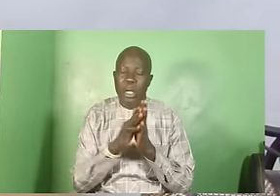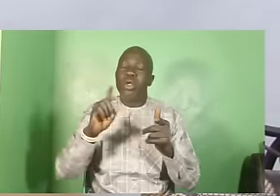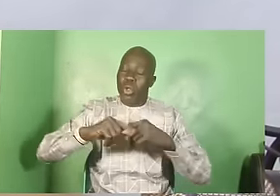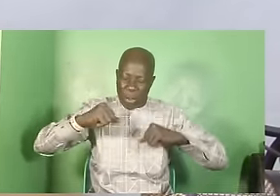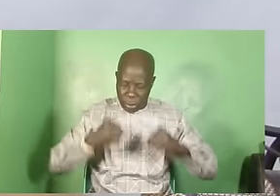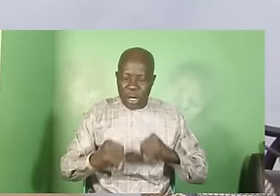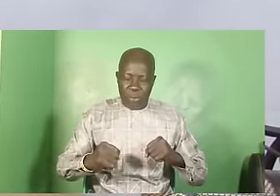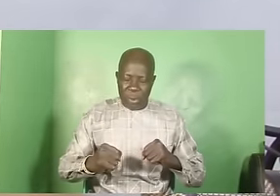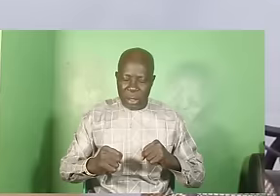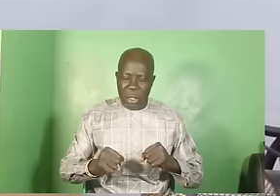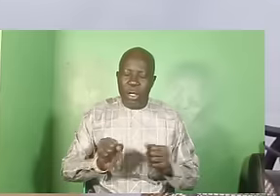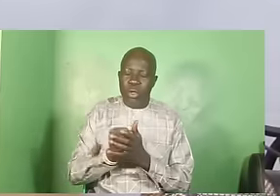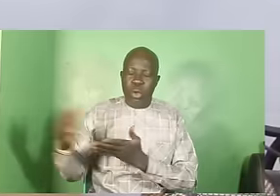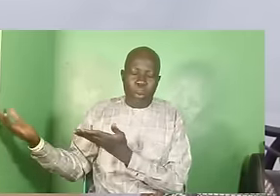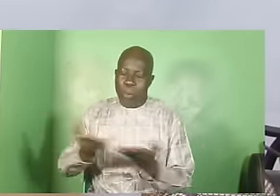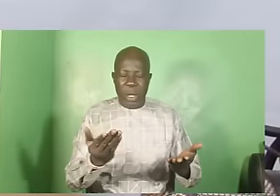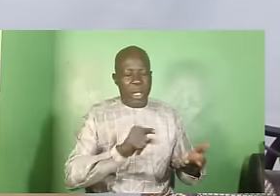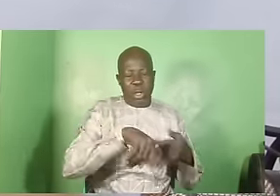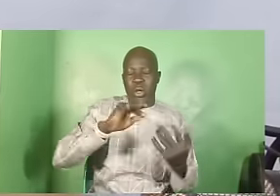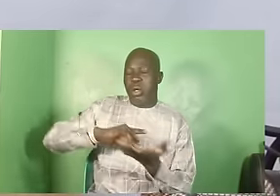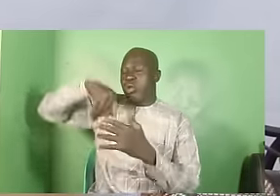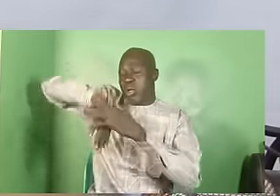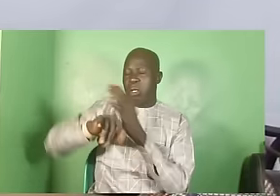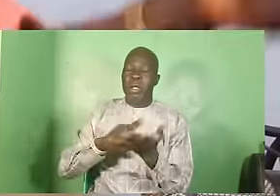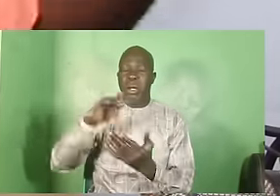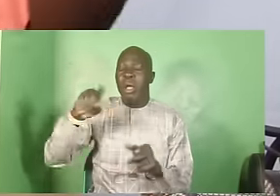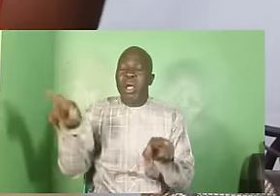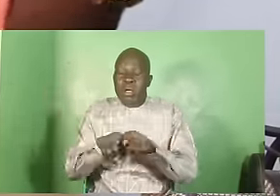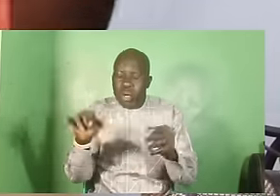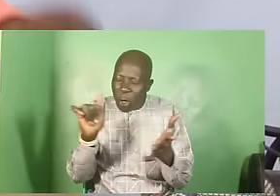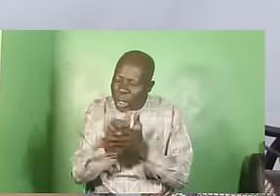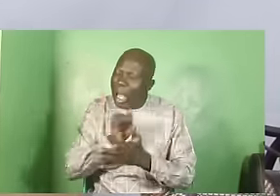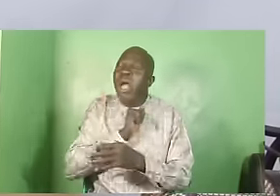pray. For you to have impact. To take your